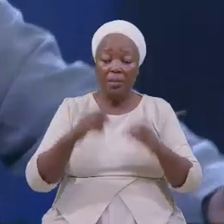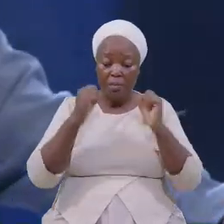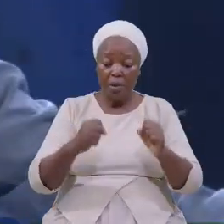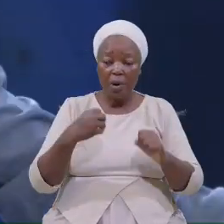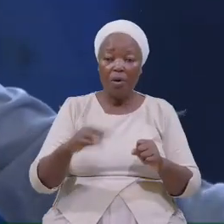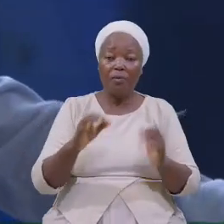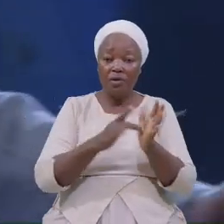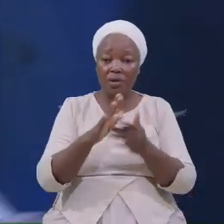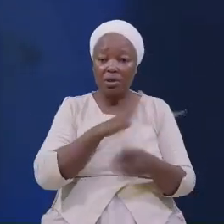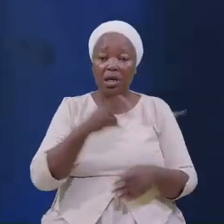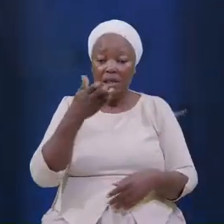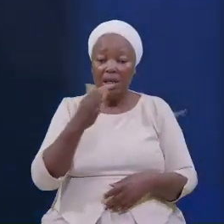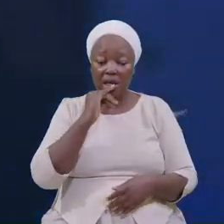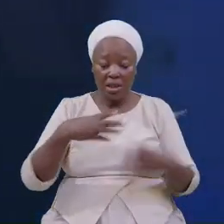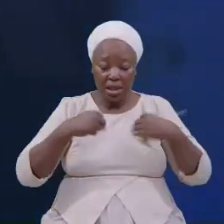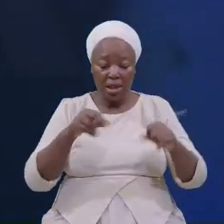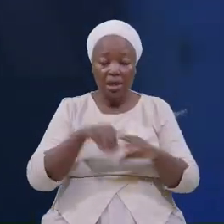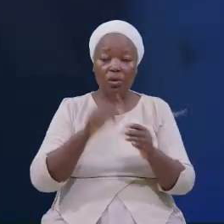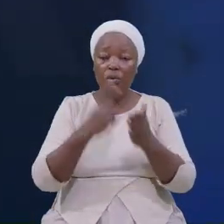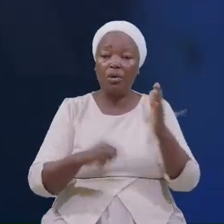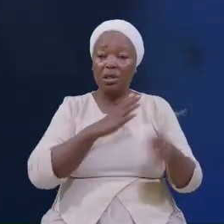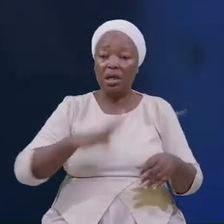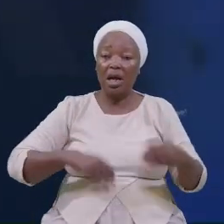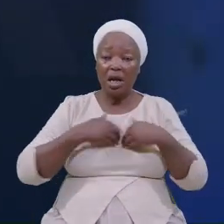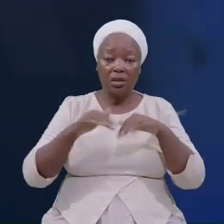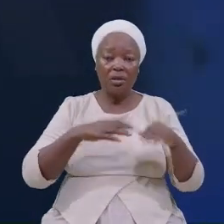in what Christ had done, the man was